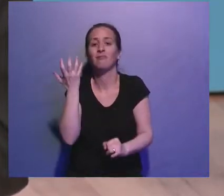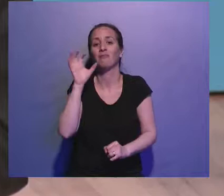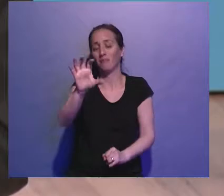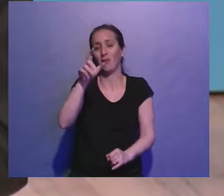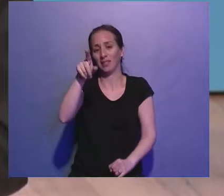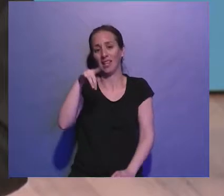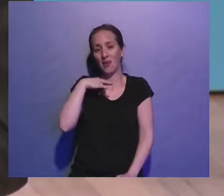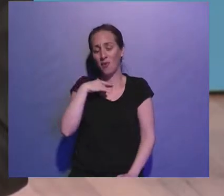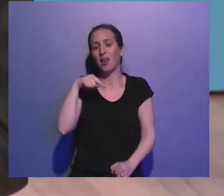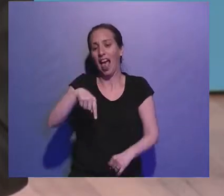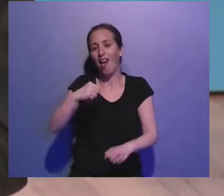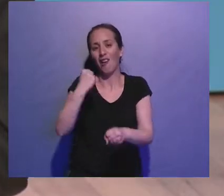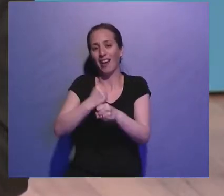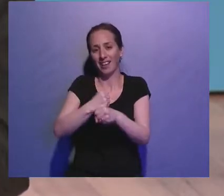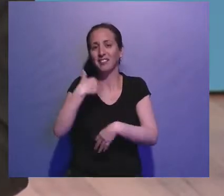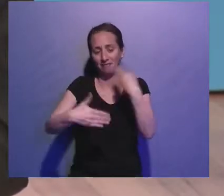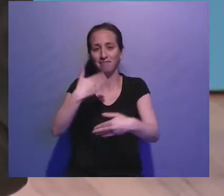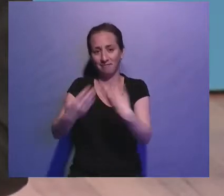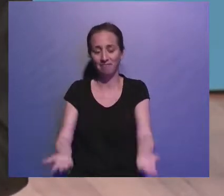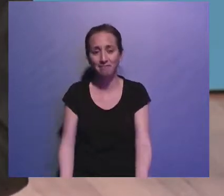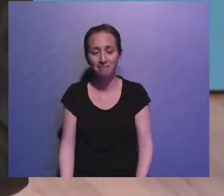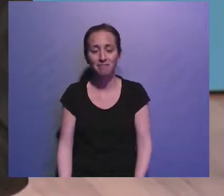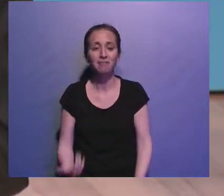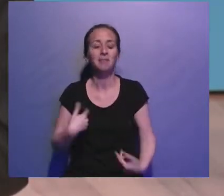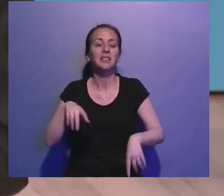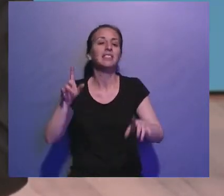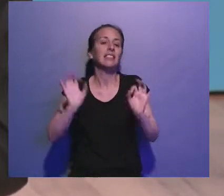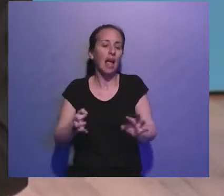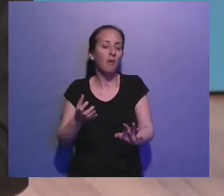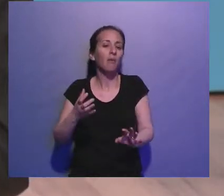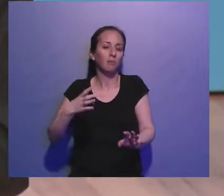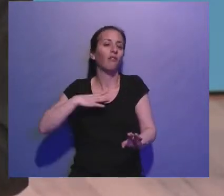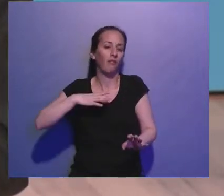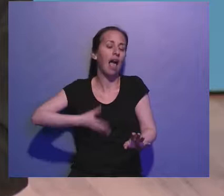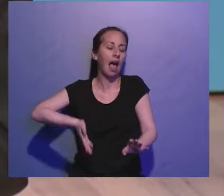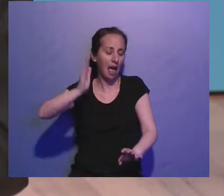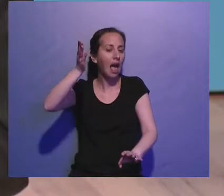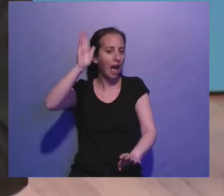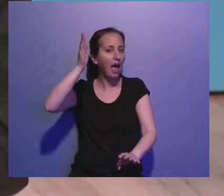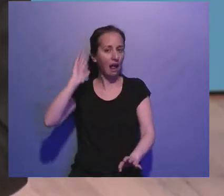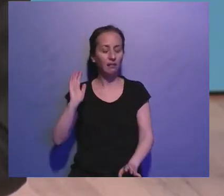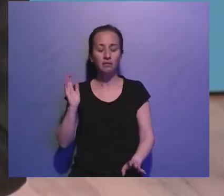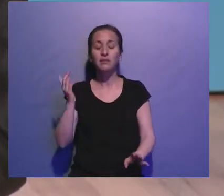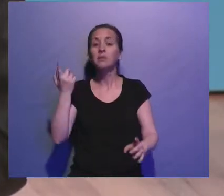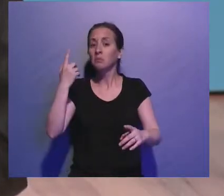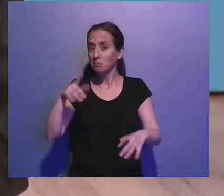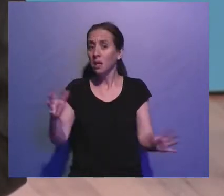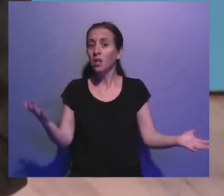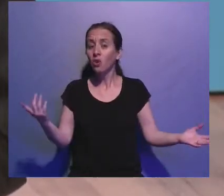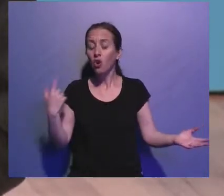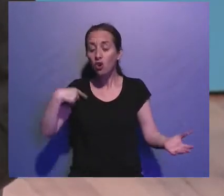been doing in our province. And we know that we still have a long way to go,